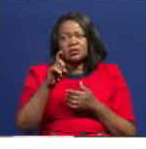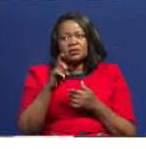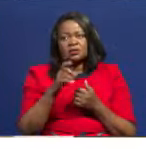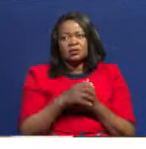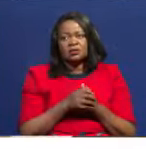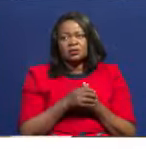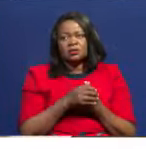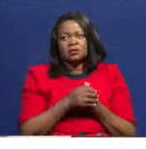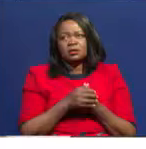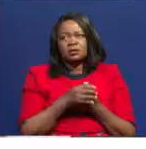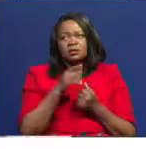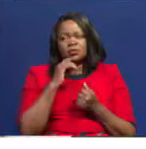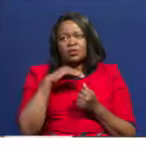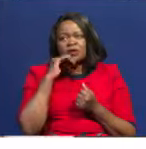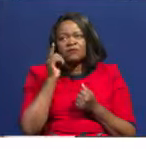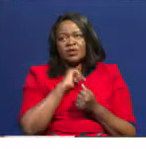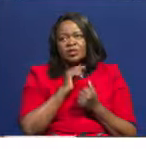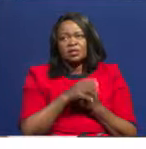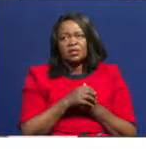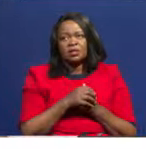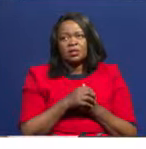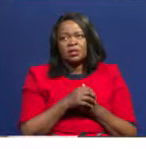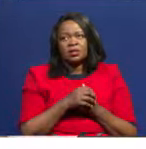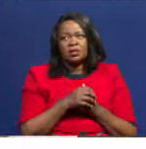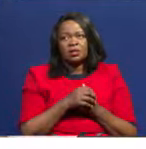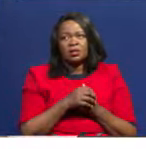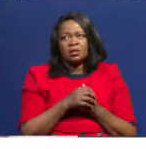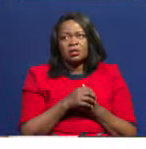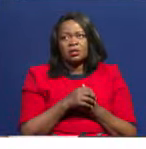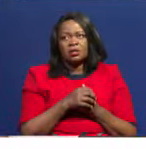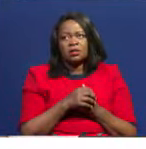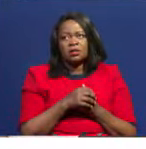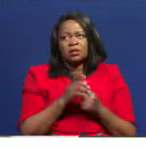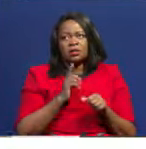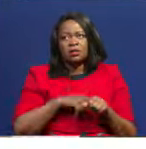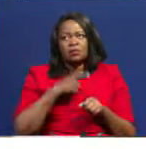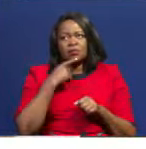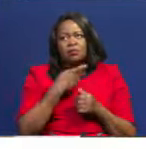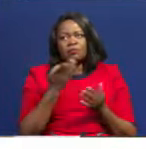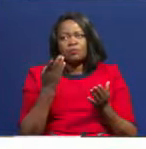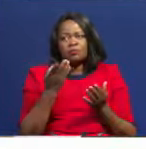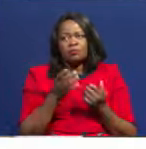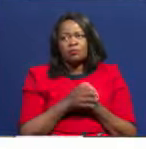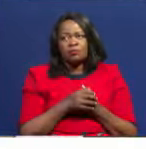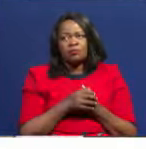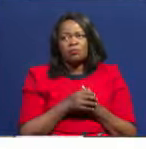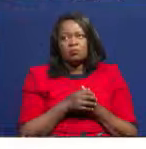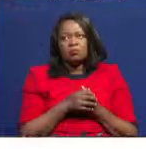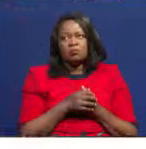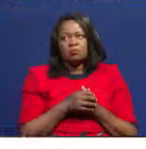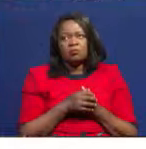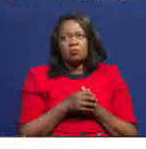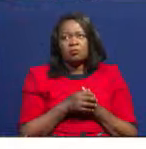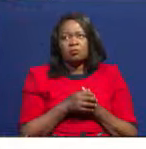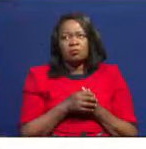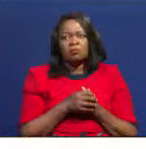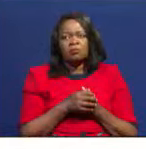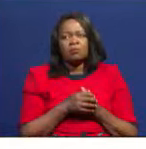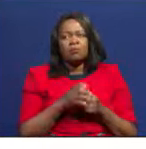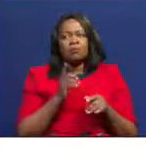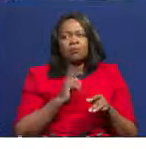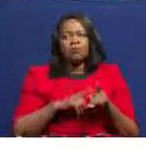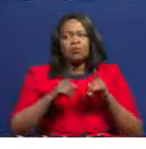woman yanalala pa was a very brave boy because nakumbuka ata nikimwambia, Rex by Dios mfanye hivi. All those who took